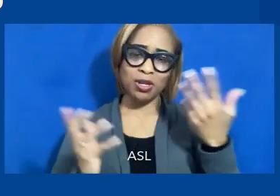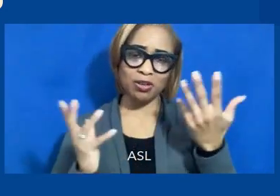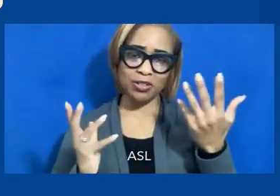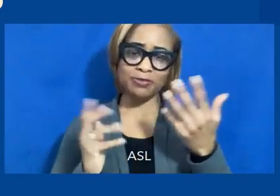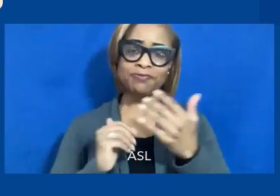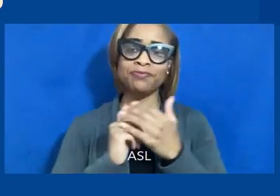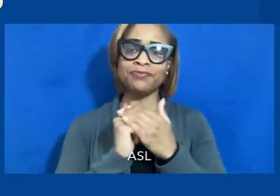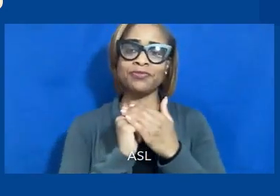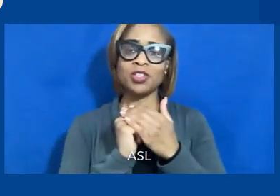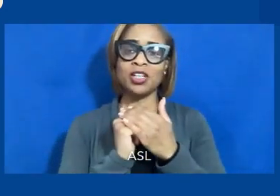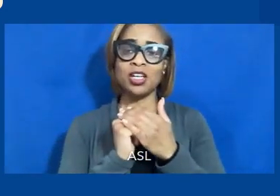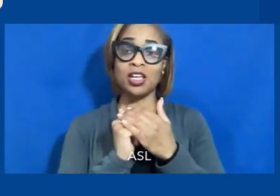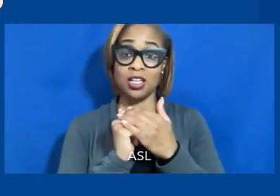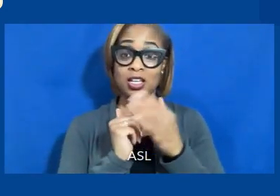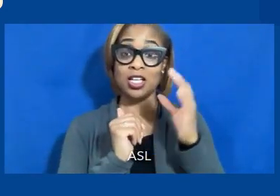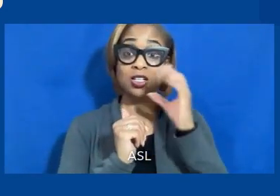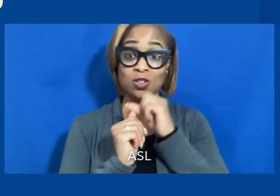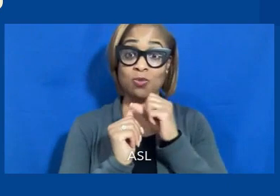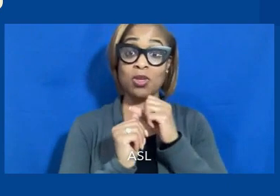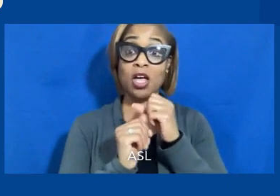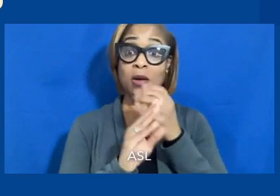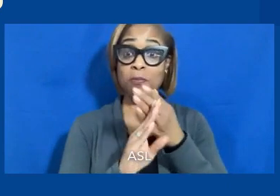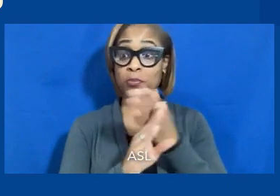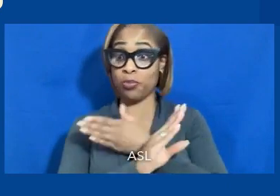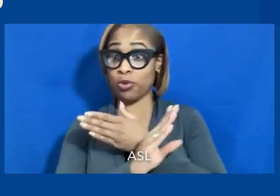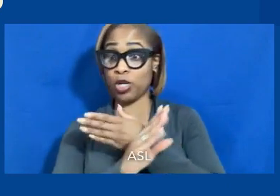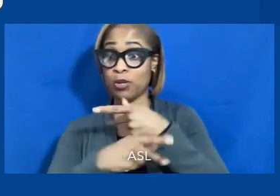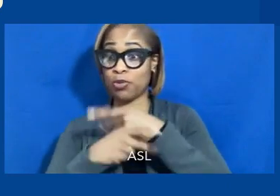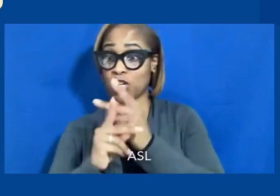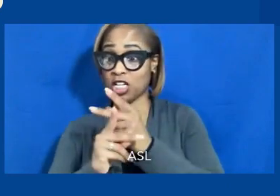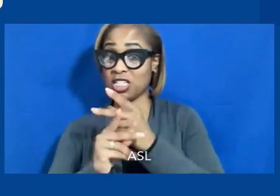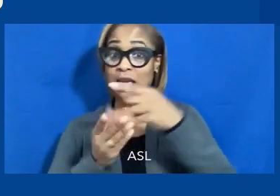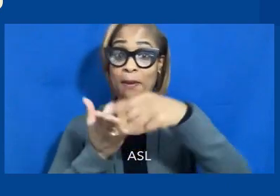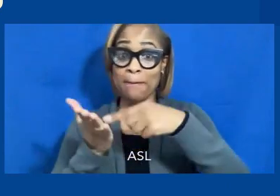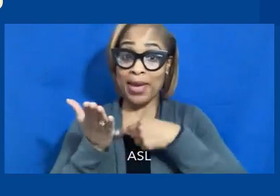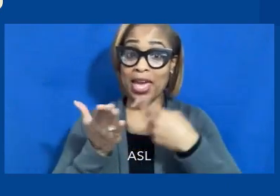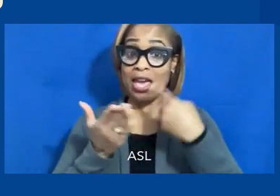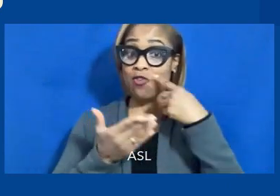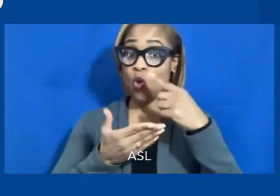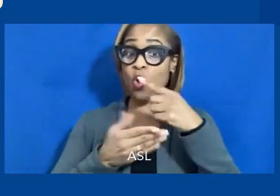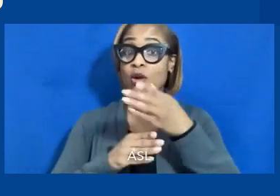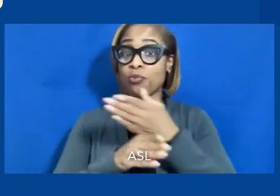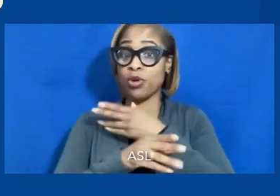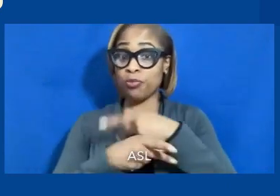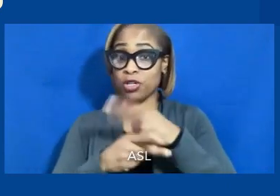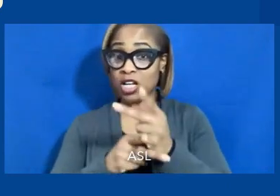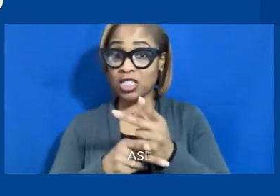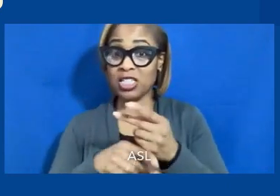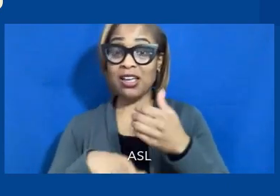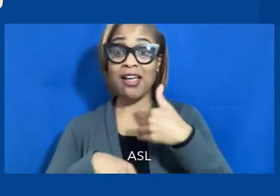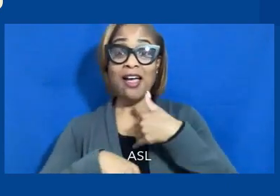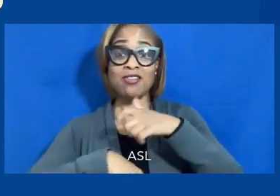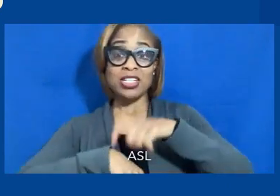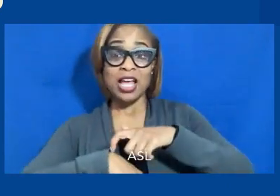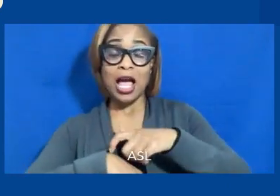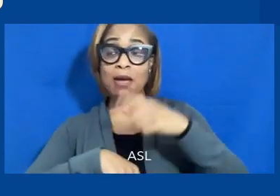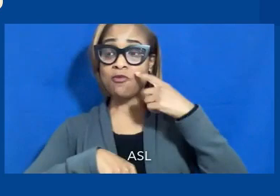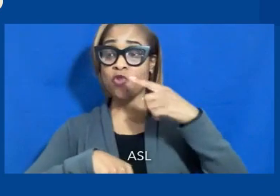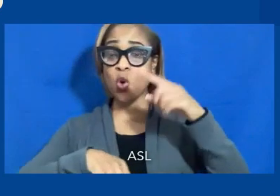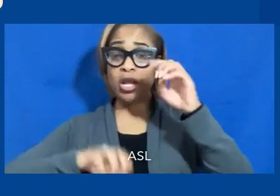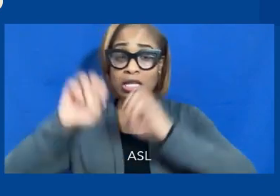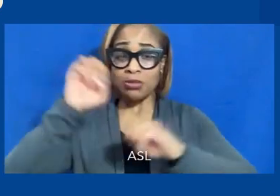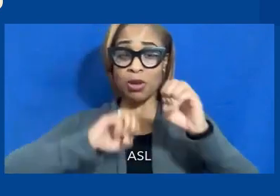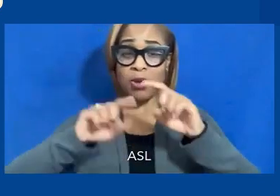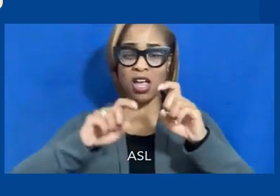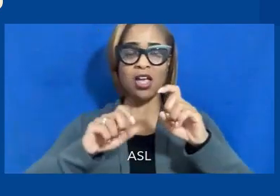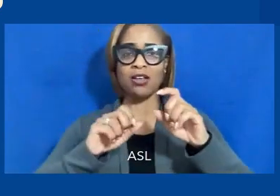assuming there's going to be pre-production, being paid for pre-production, having time to experiment, having camera tests. This is the first time in my